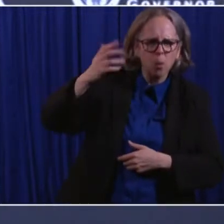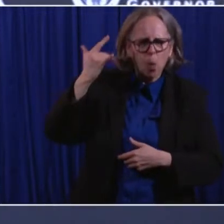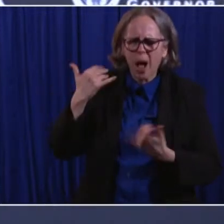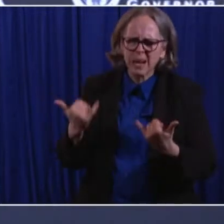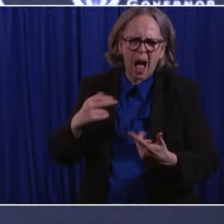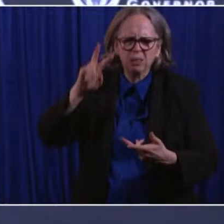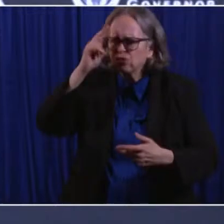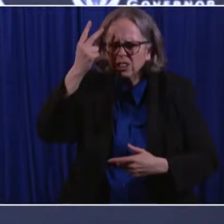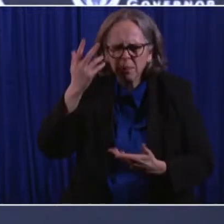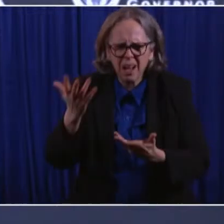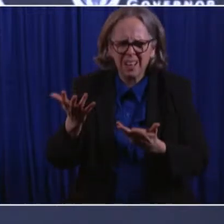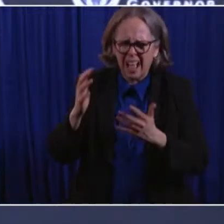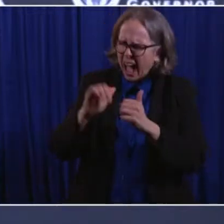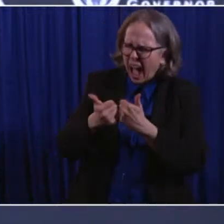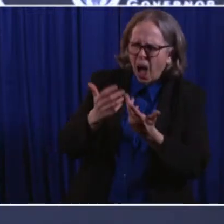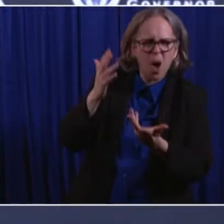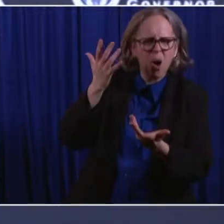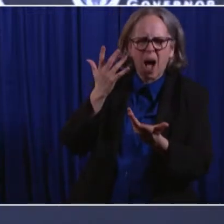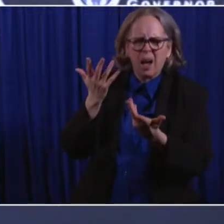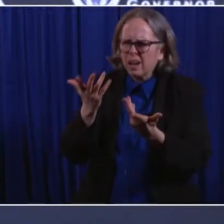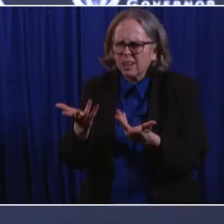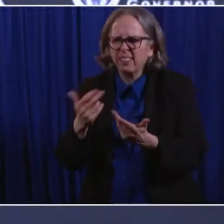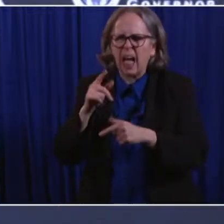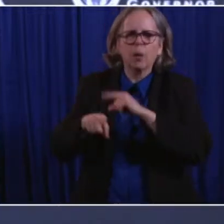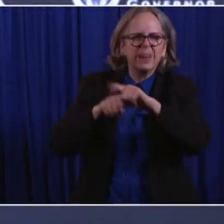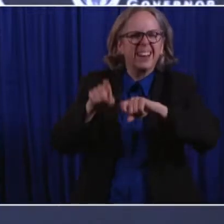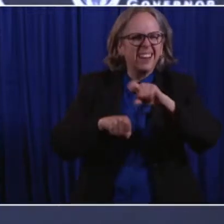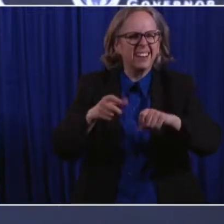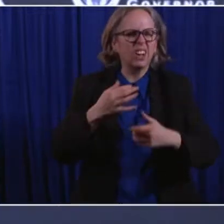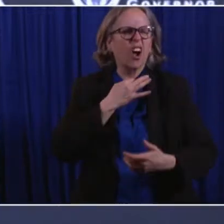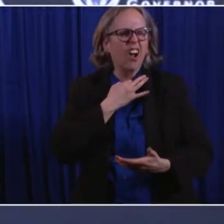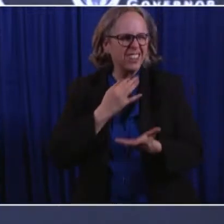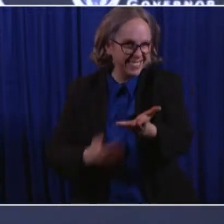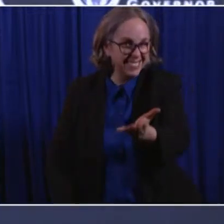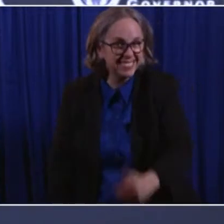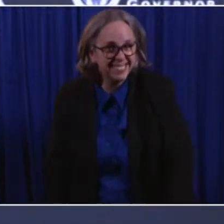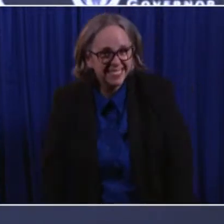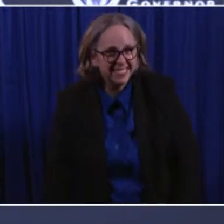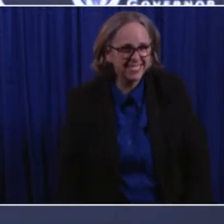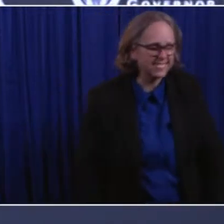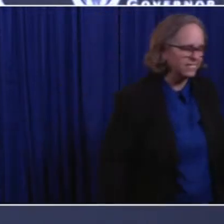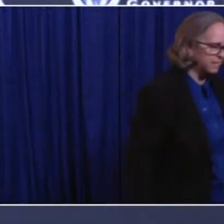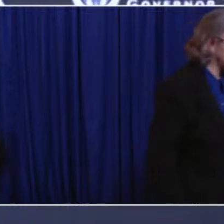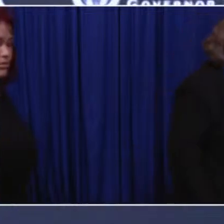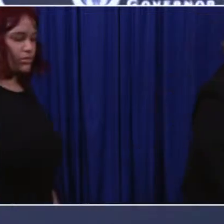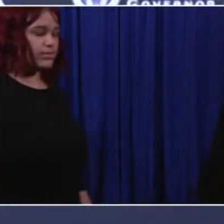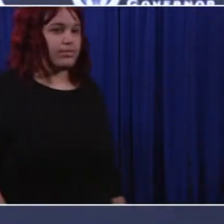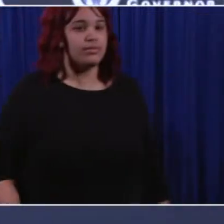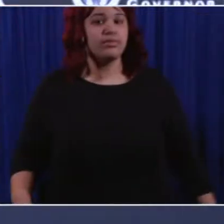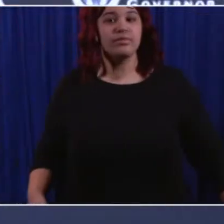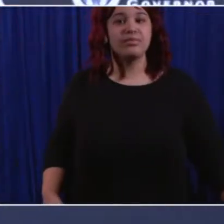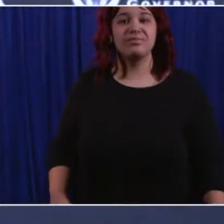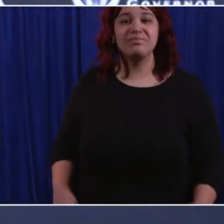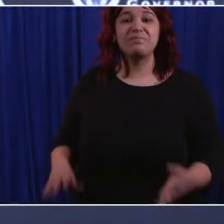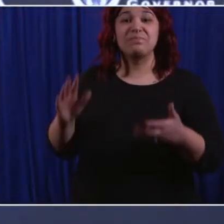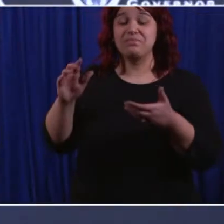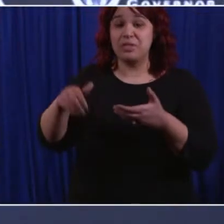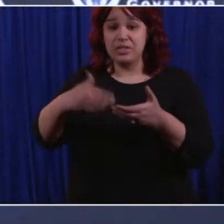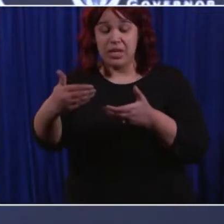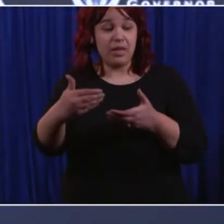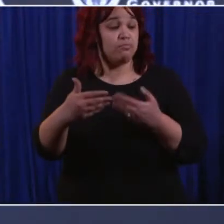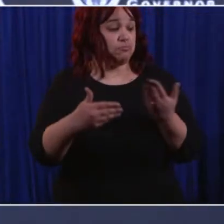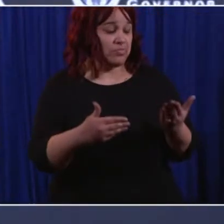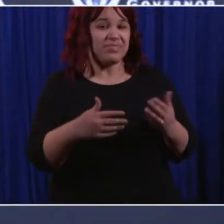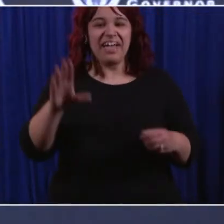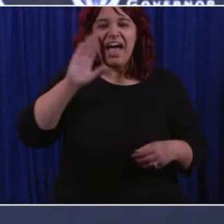Next question from the Cintas Center is Jenna Sesteros at WKRC in Cincinnati. Hi, Governor. Good to see you in person. Afternoon. Jenna Cisneros here at Local